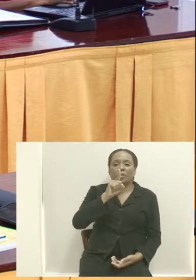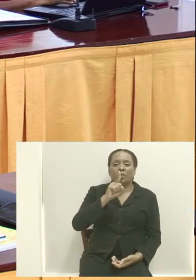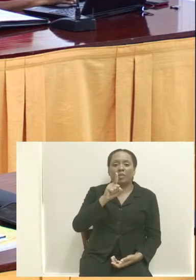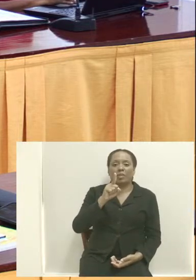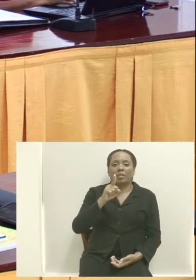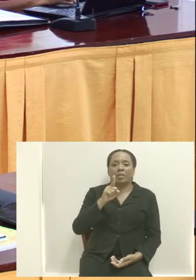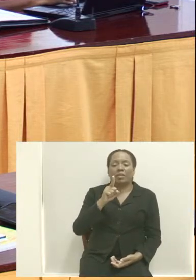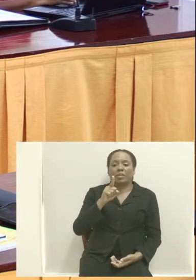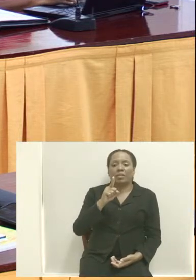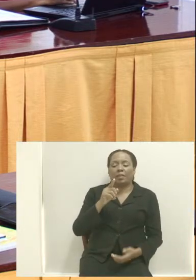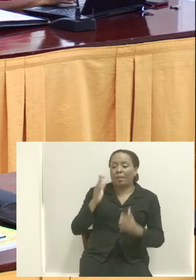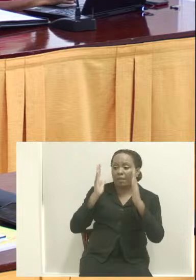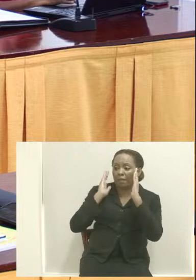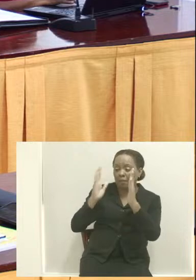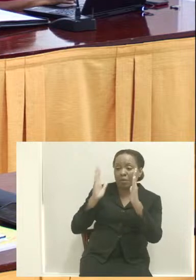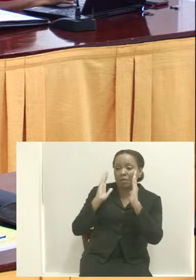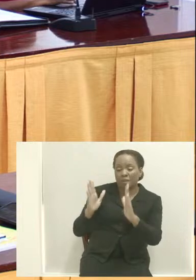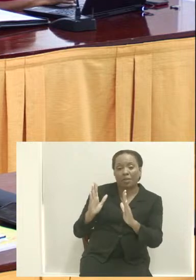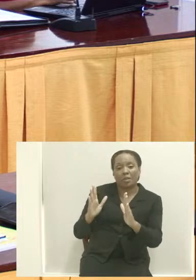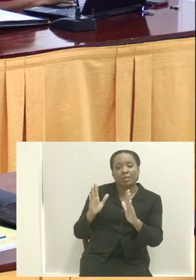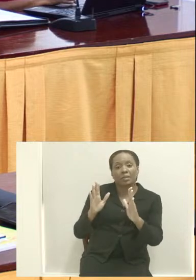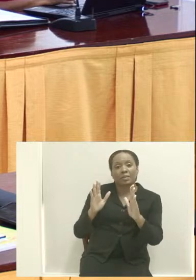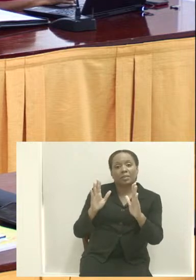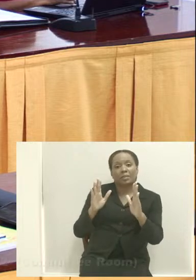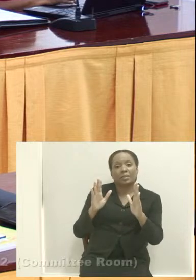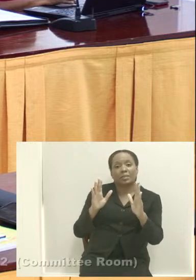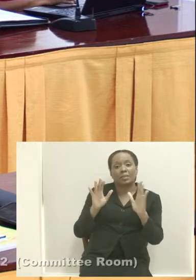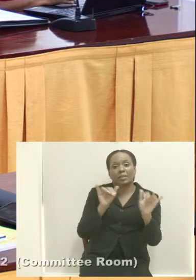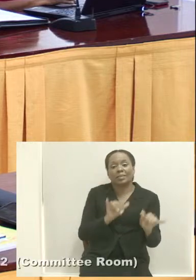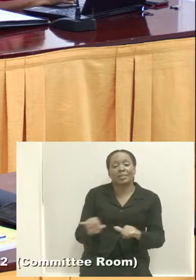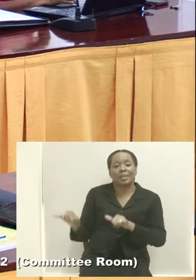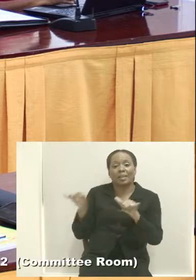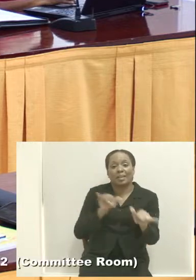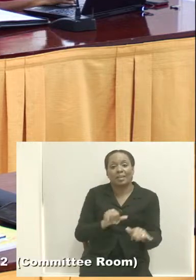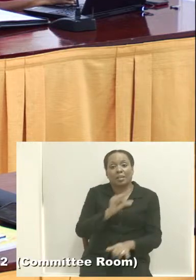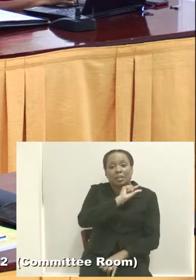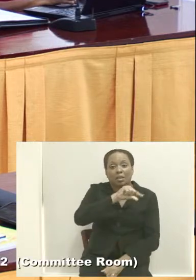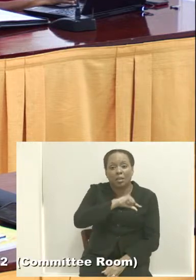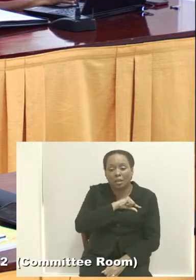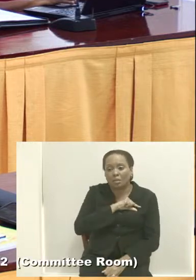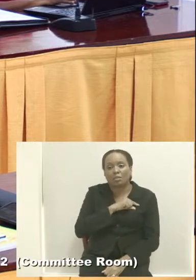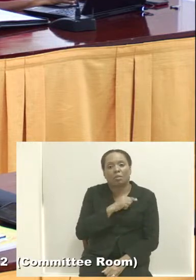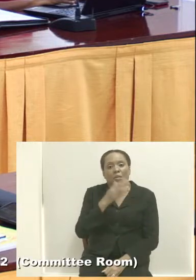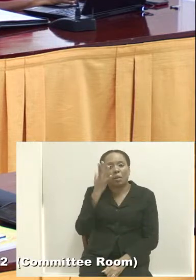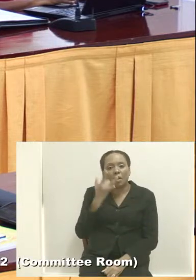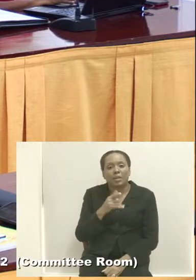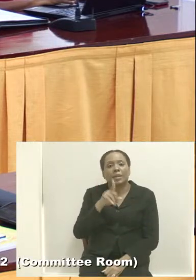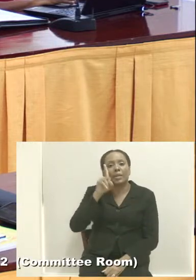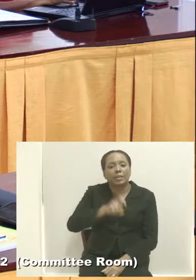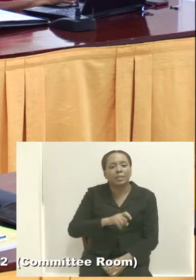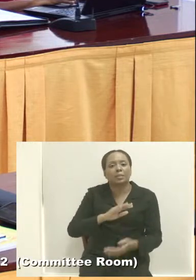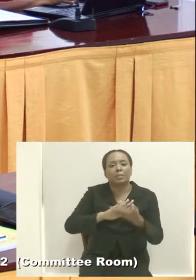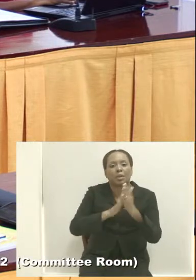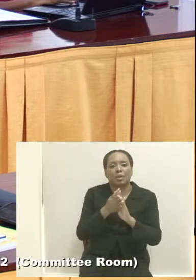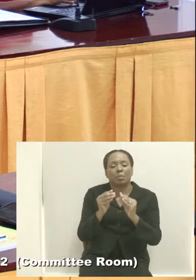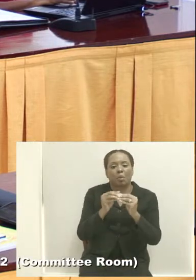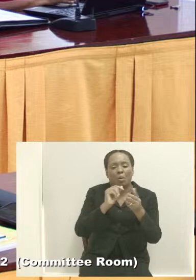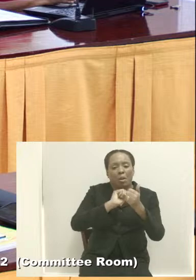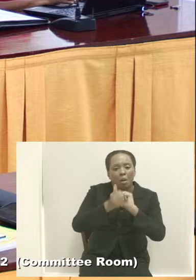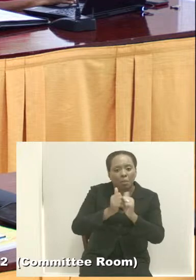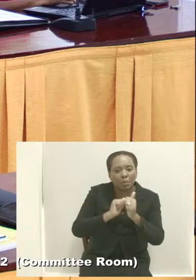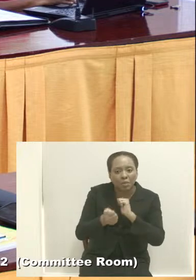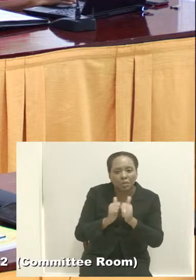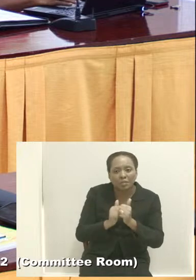things. One, make you competitive, and two, put you in a position to export into somebody else's